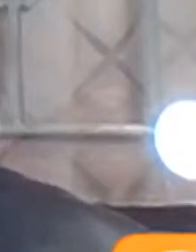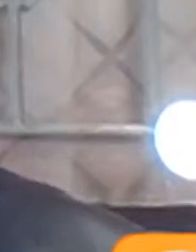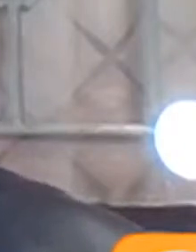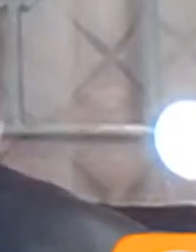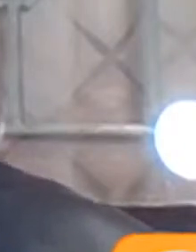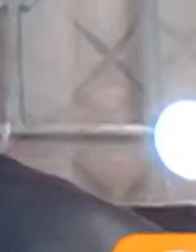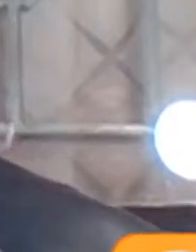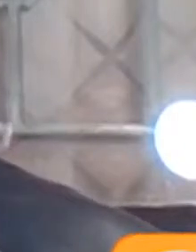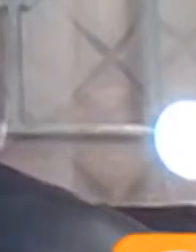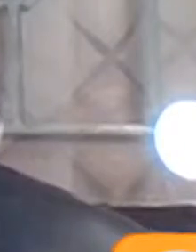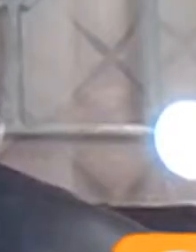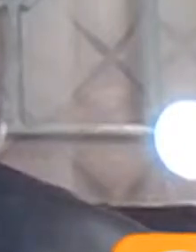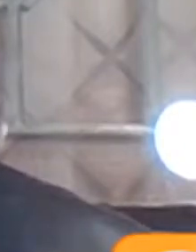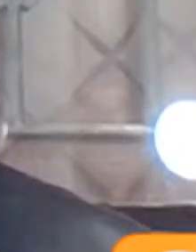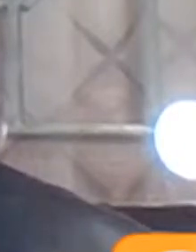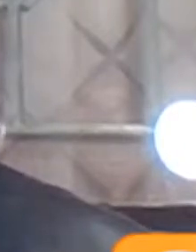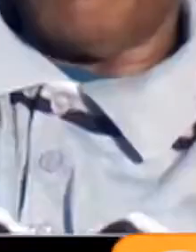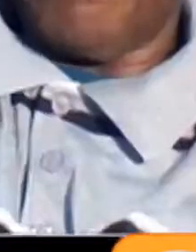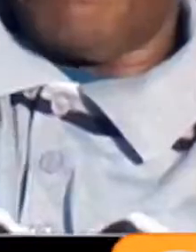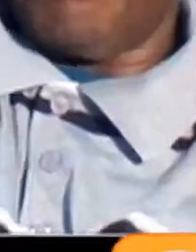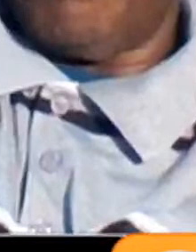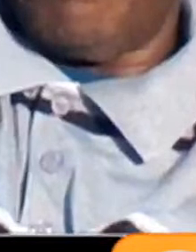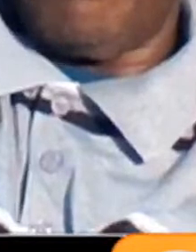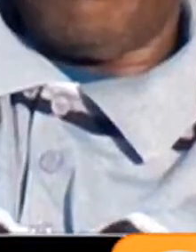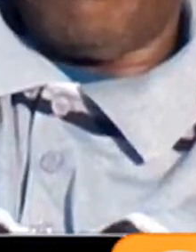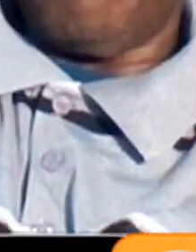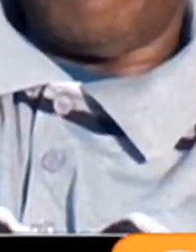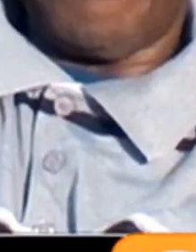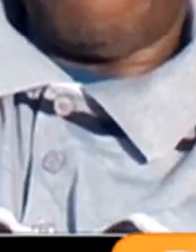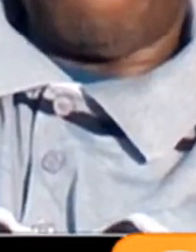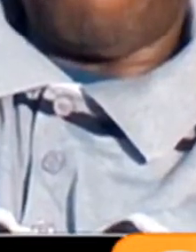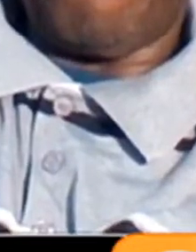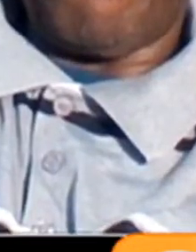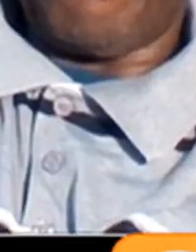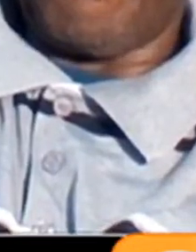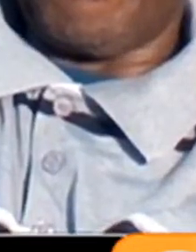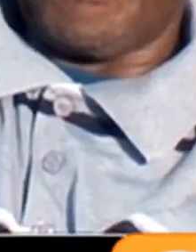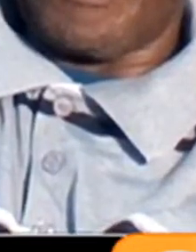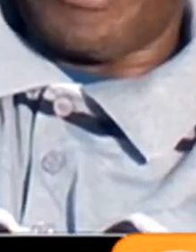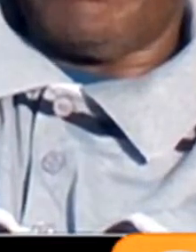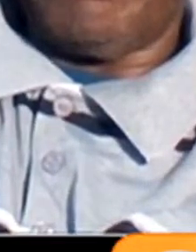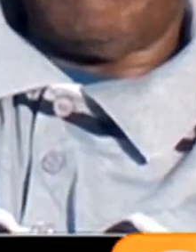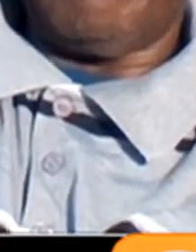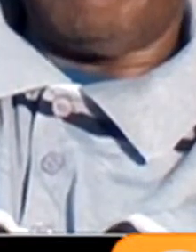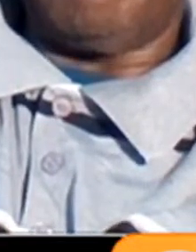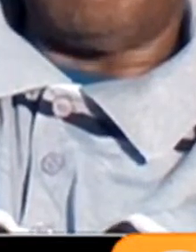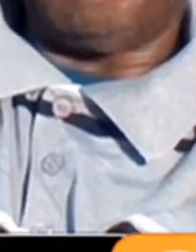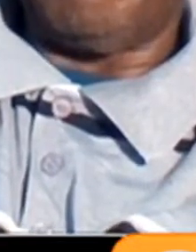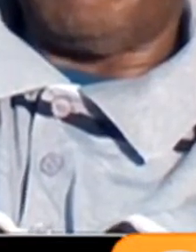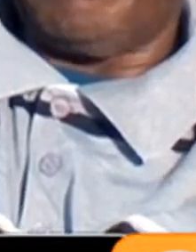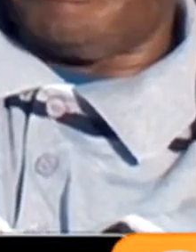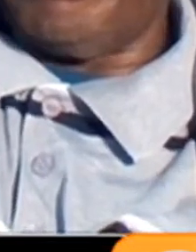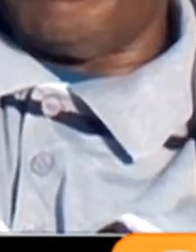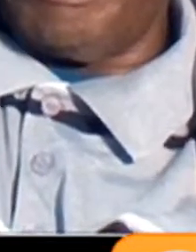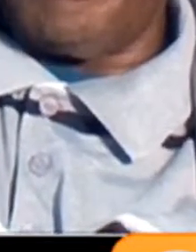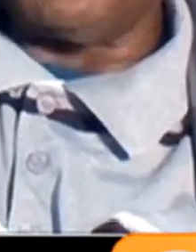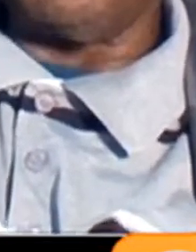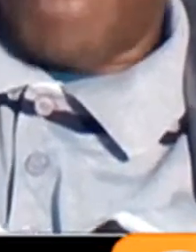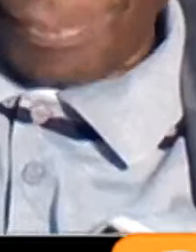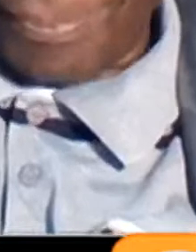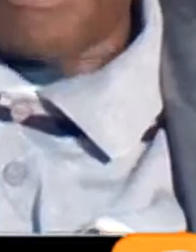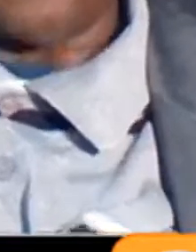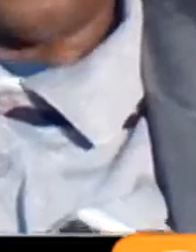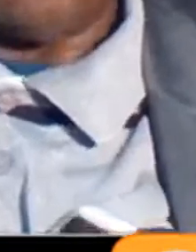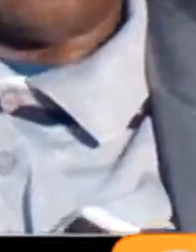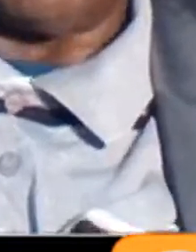properly through history. Absolutely. Those are some good parting shots from you, Professor Macharia Munene. Need to make